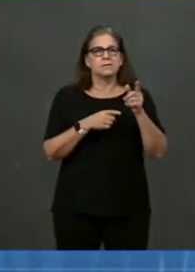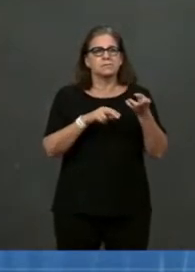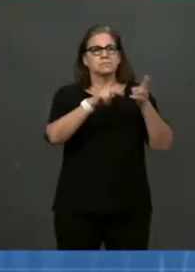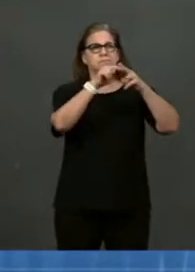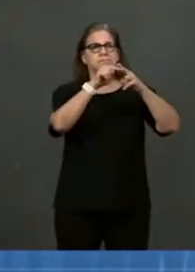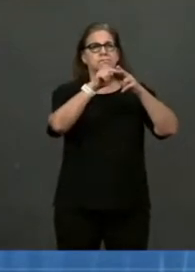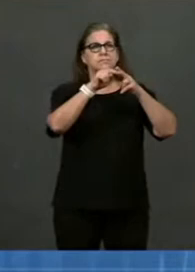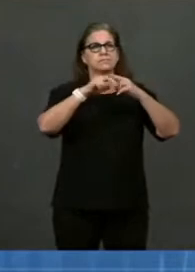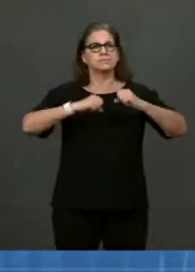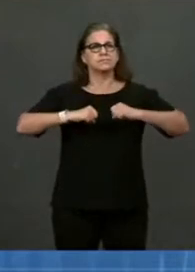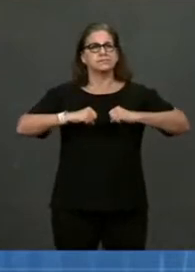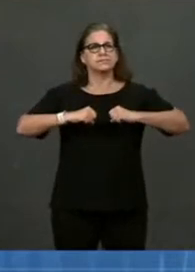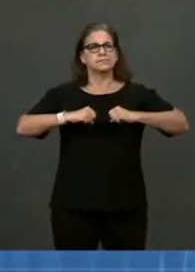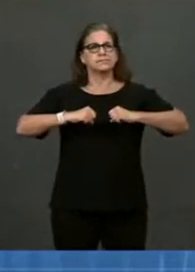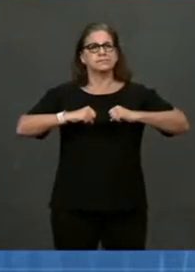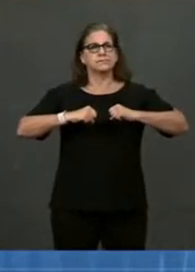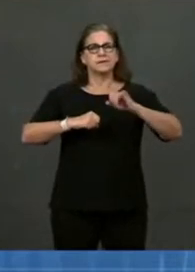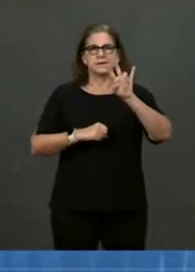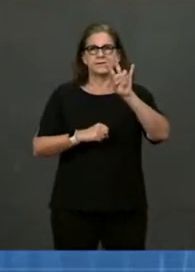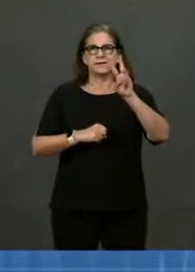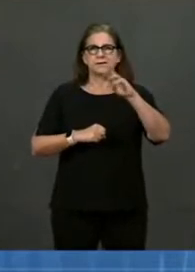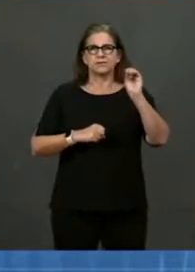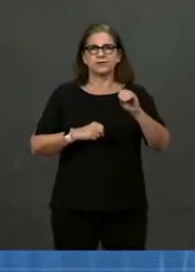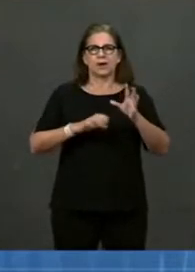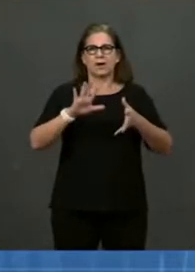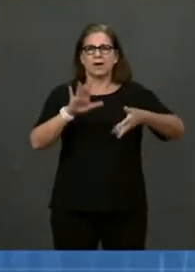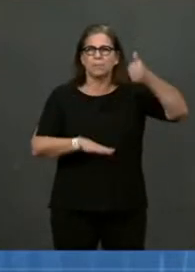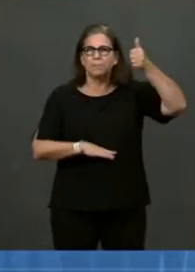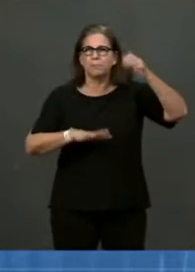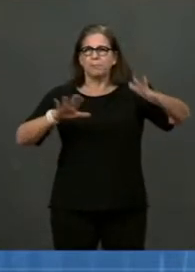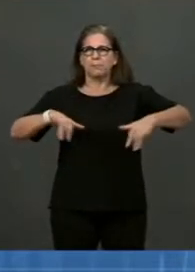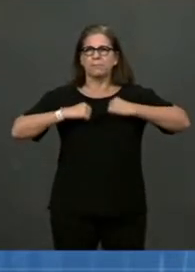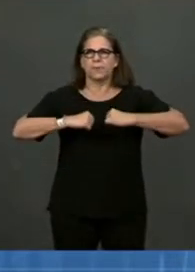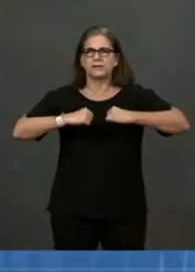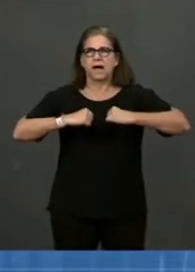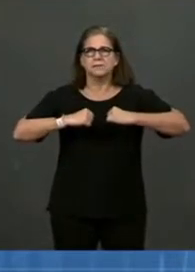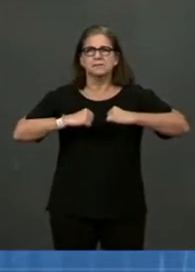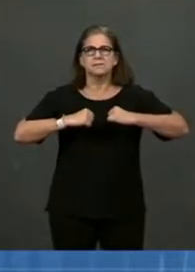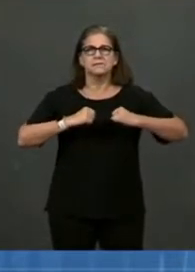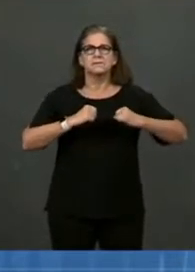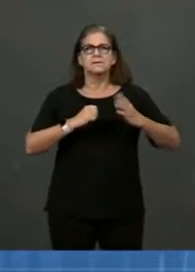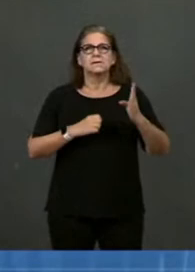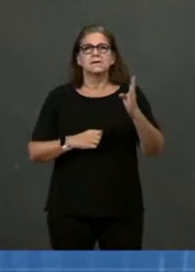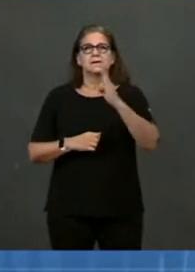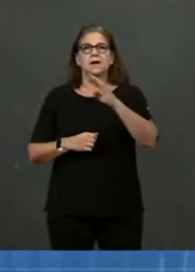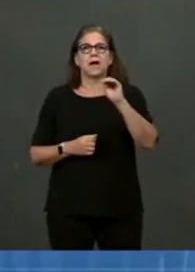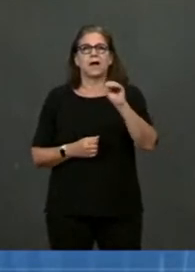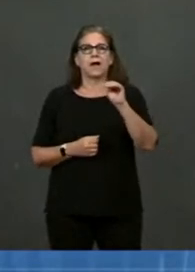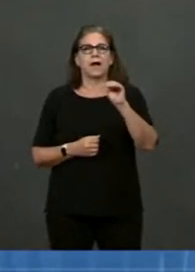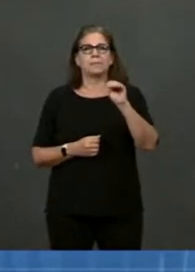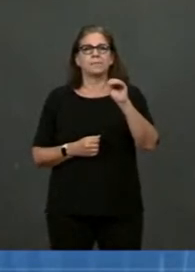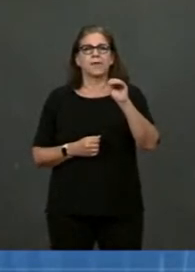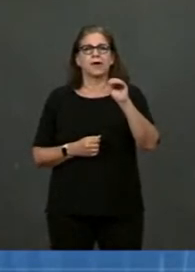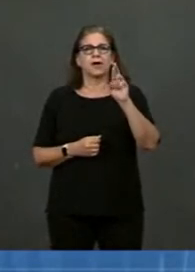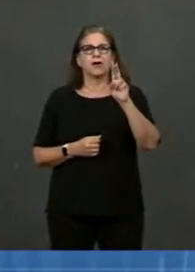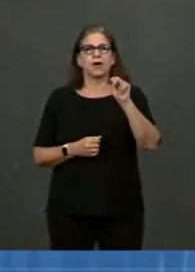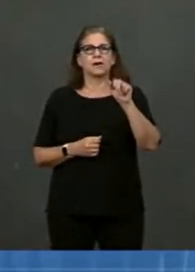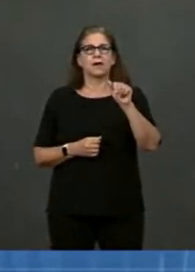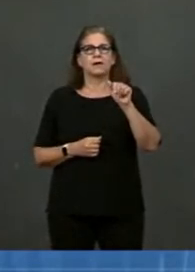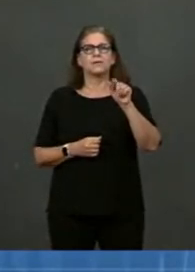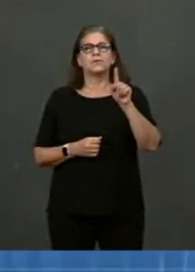76-fold. If you go down to the next level and look at what the J&J, the AD26, when it